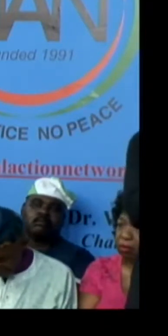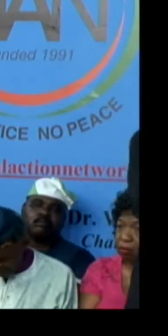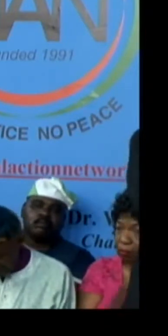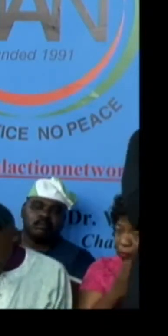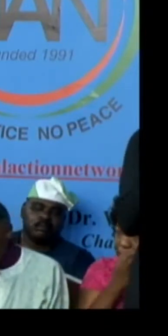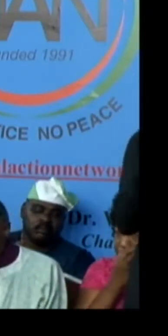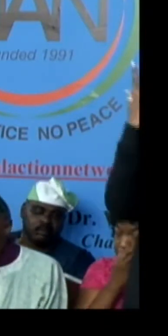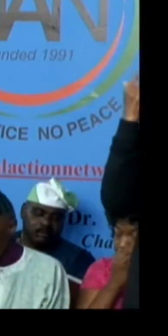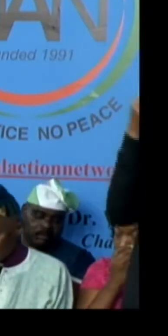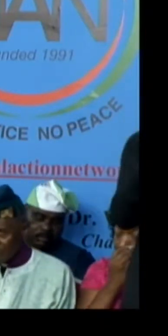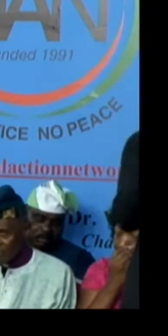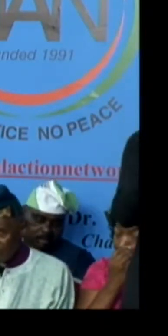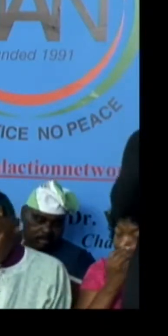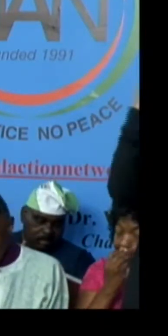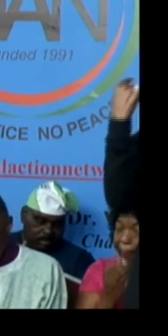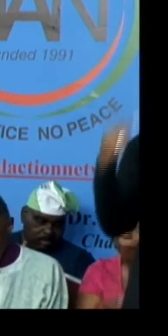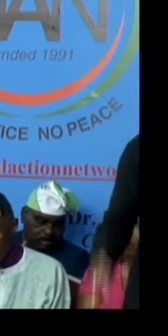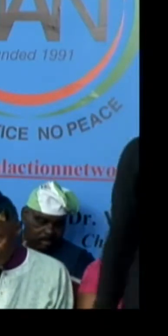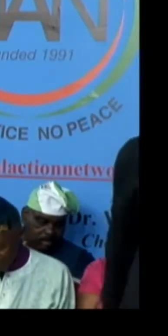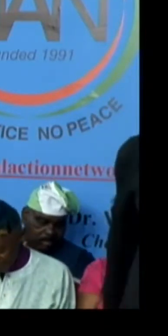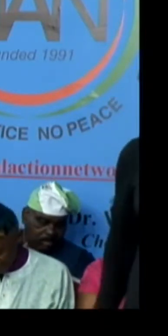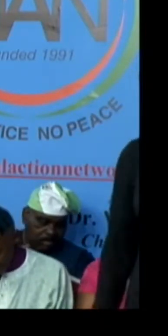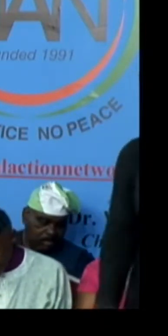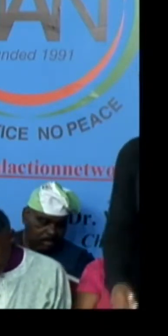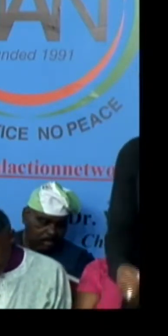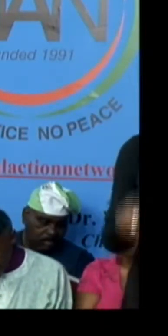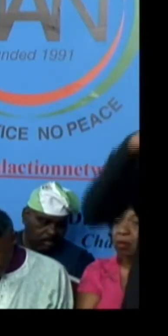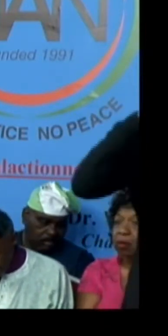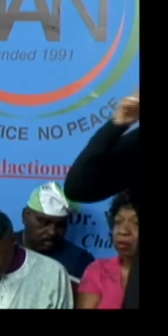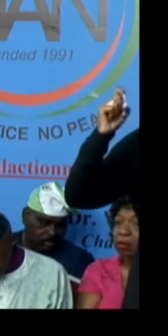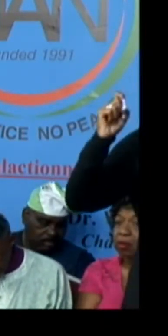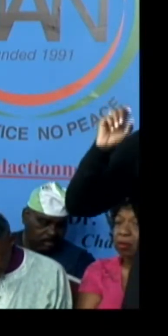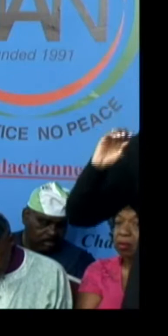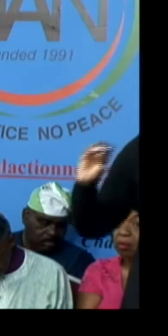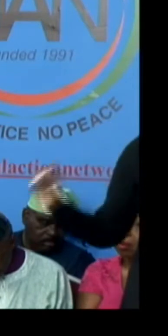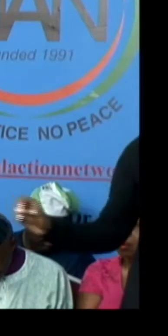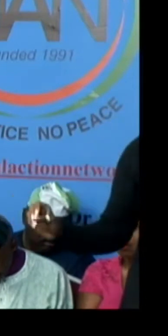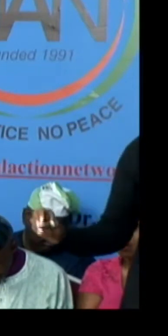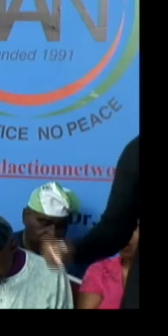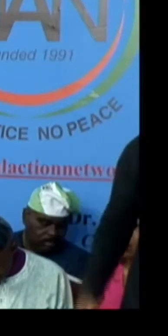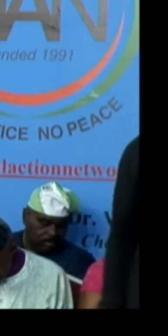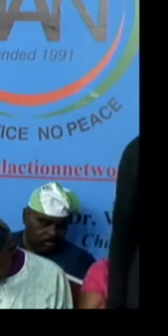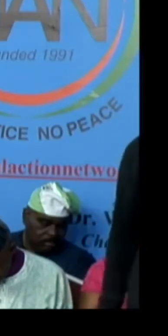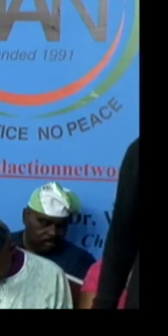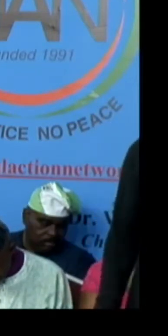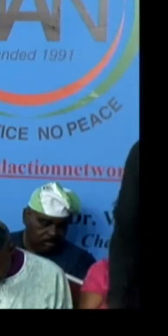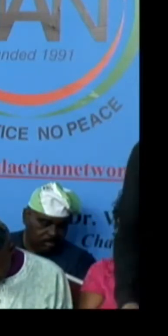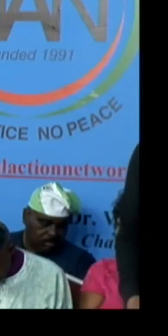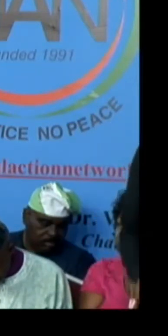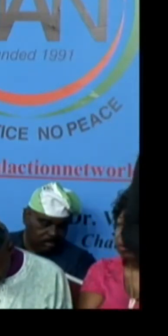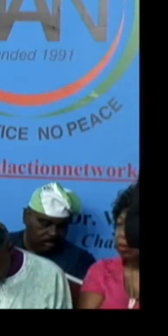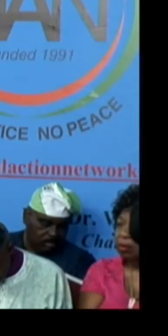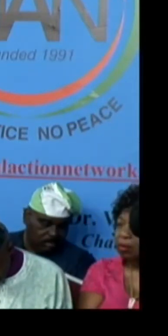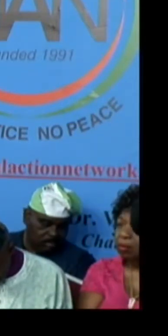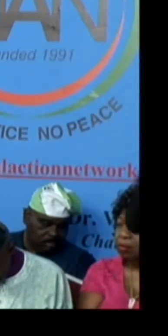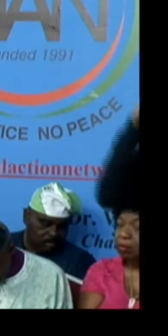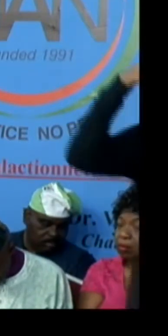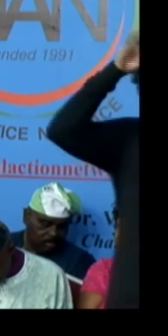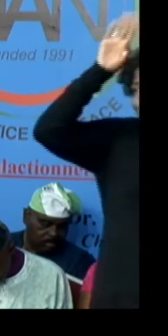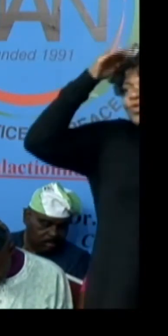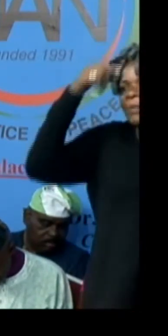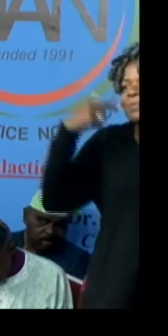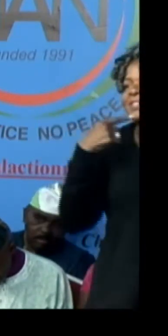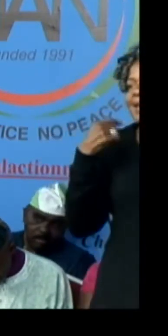found to have committed no crime. But according to Trump, they should have been rough on them. Well, how